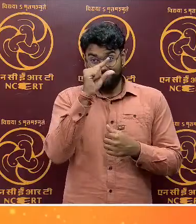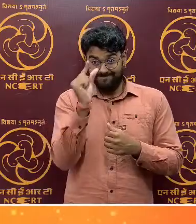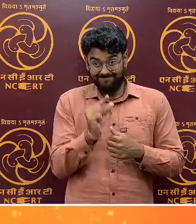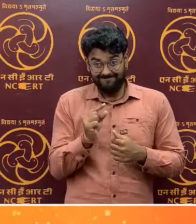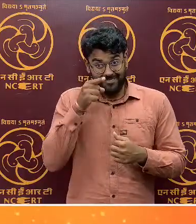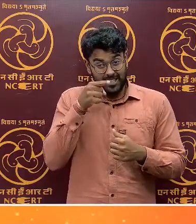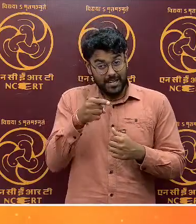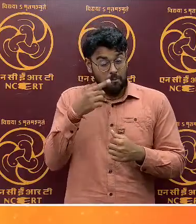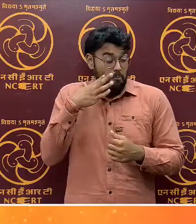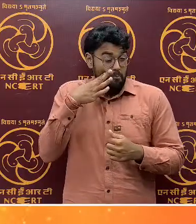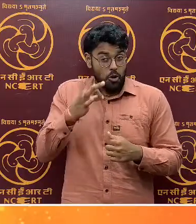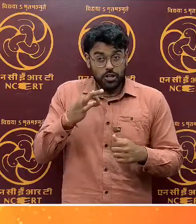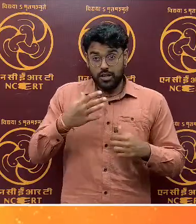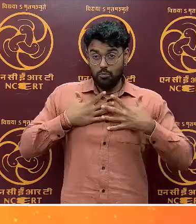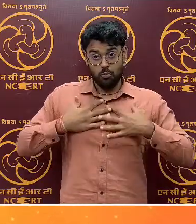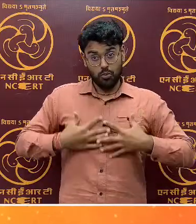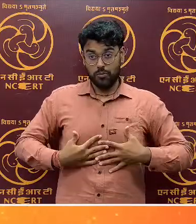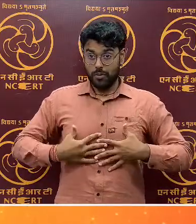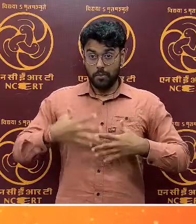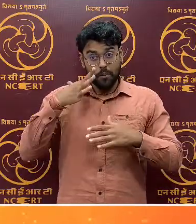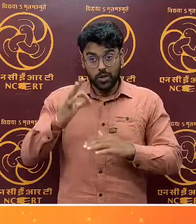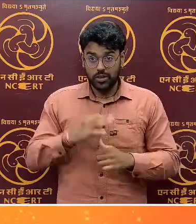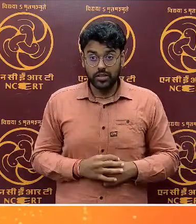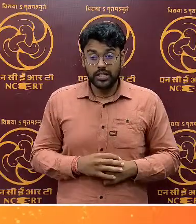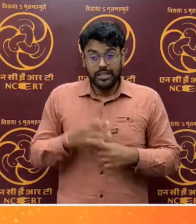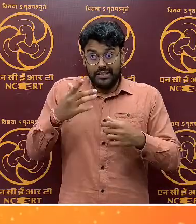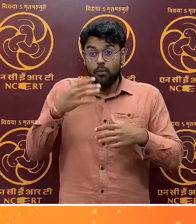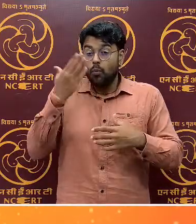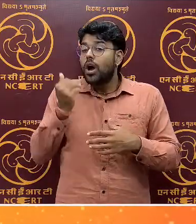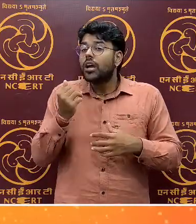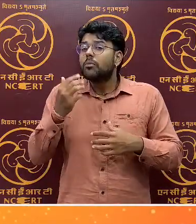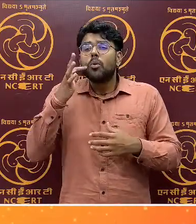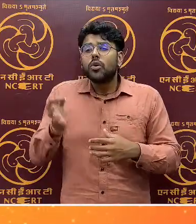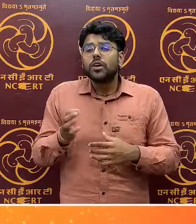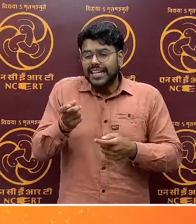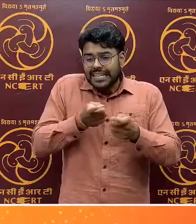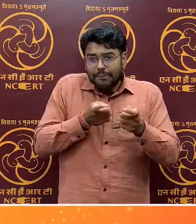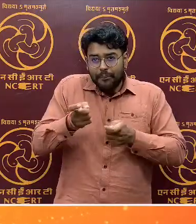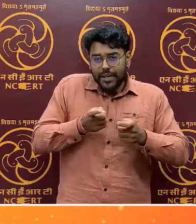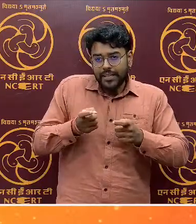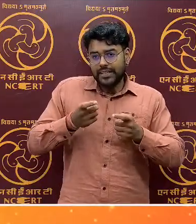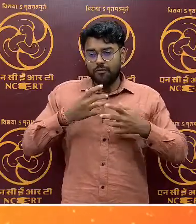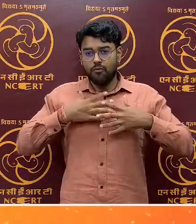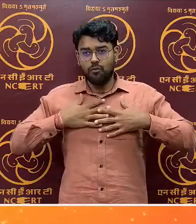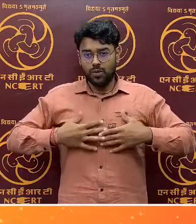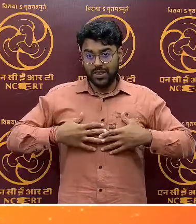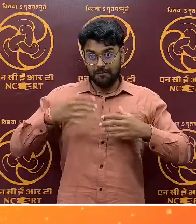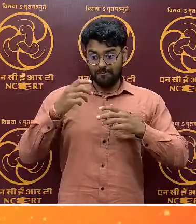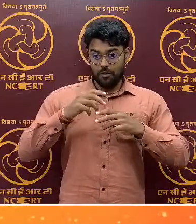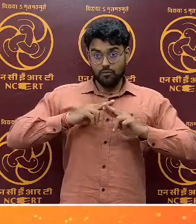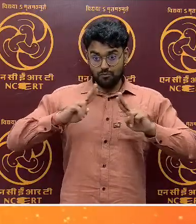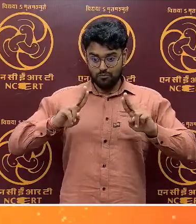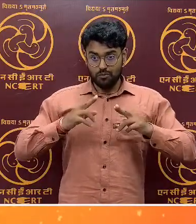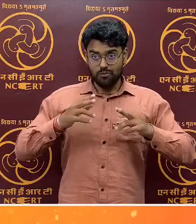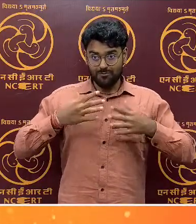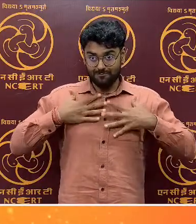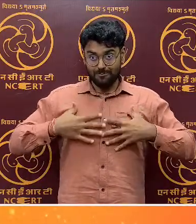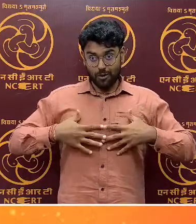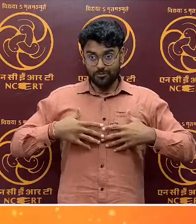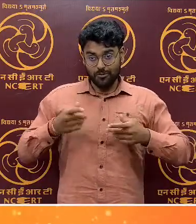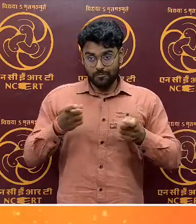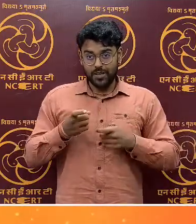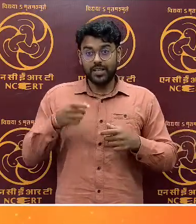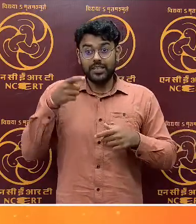of the important part in our body because it controls all the other parts in the body. So, there are